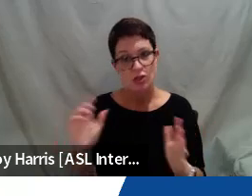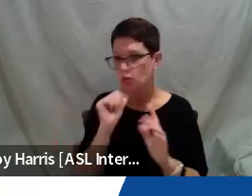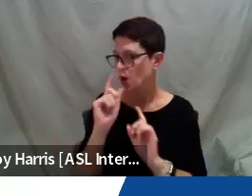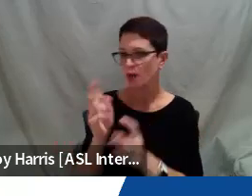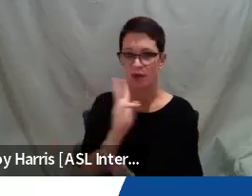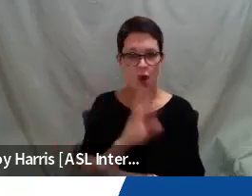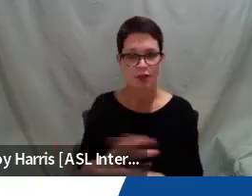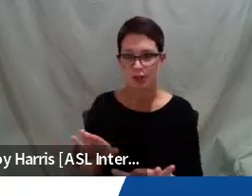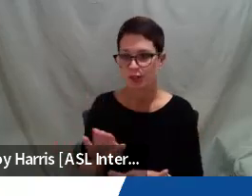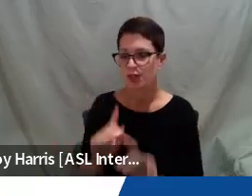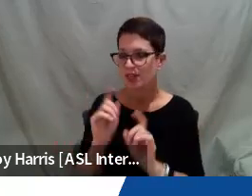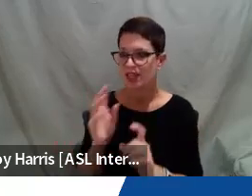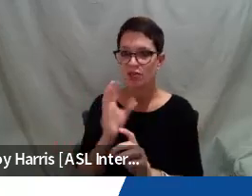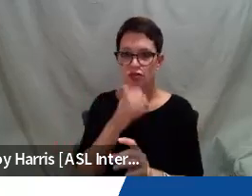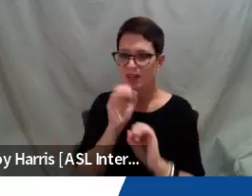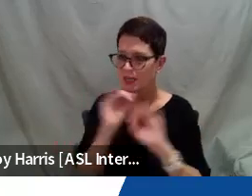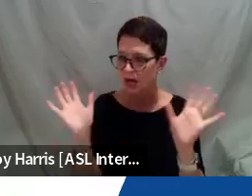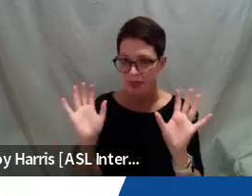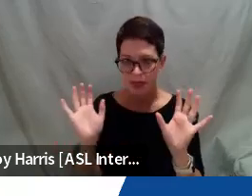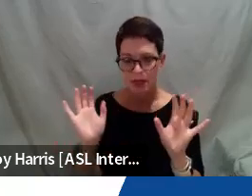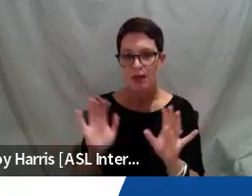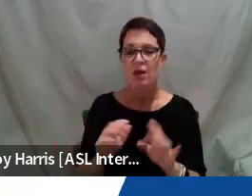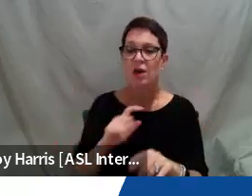remember, don't give the person anything to drink and call